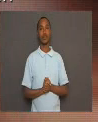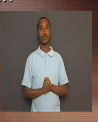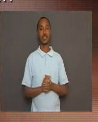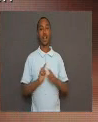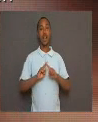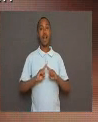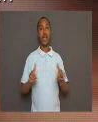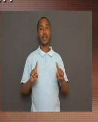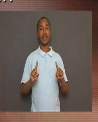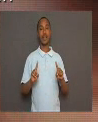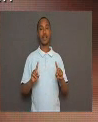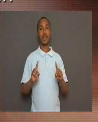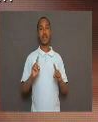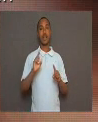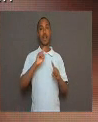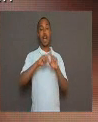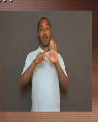Unlike ionic compounds,